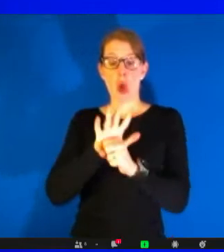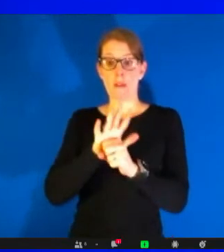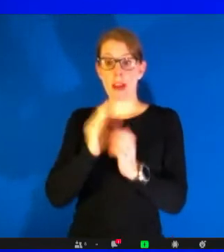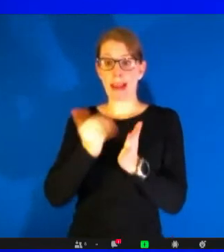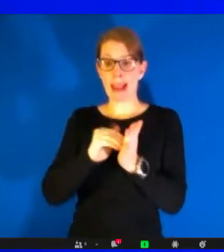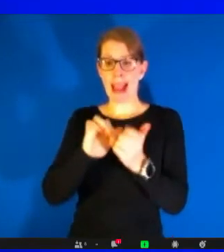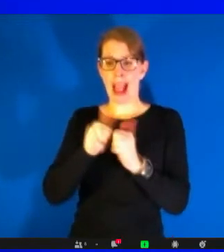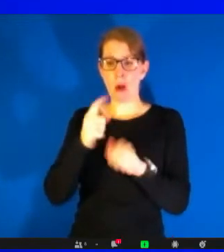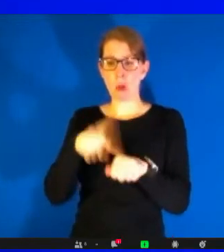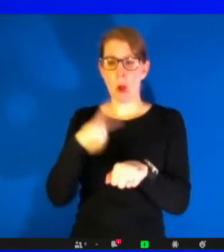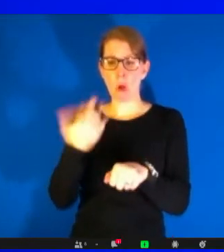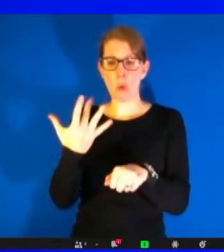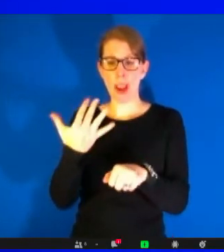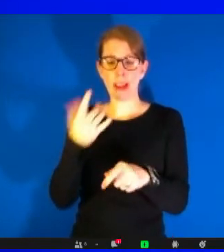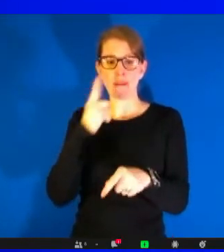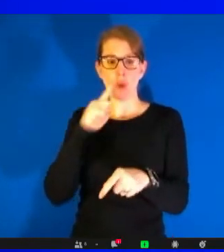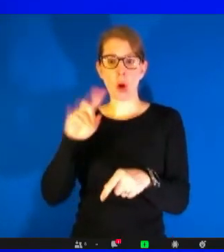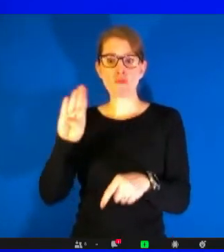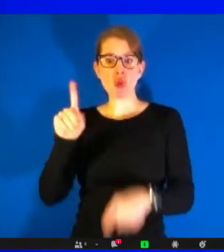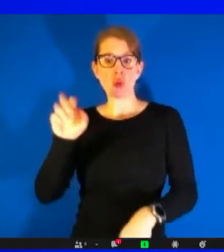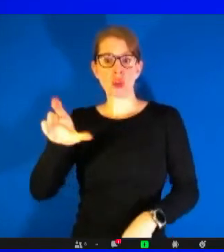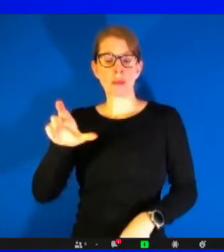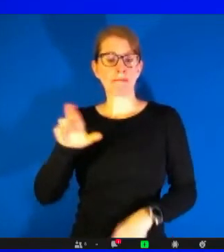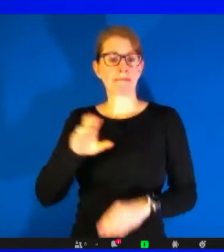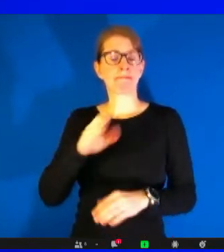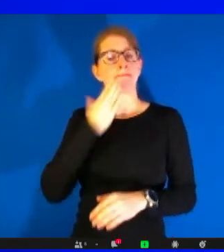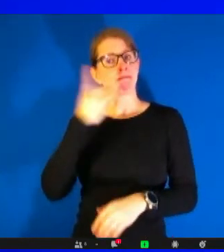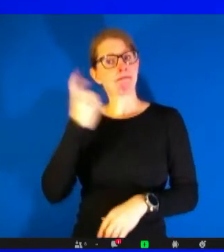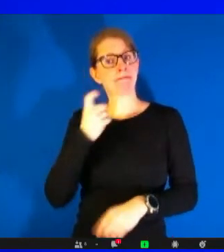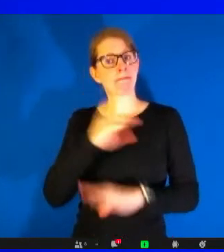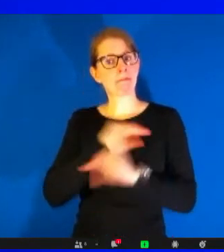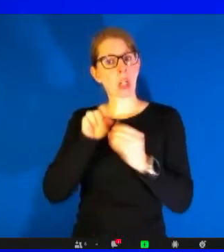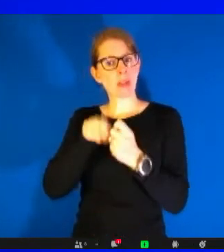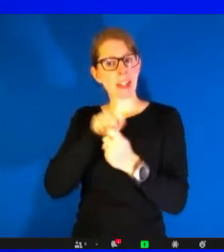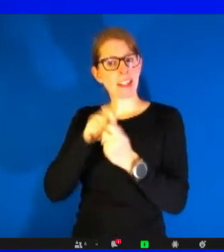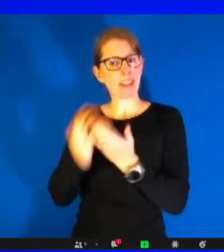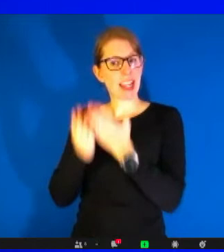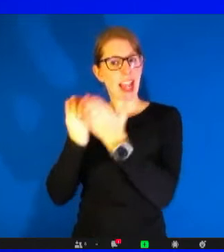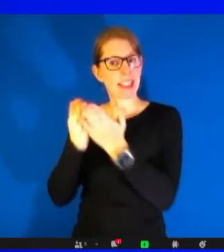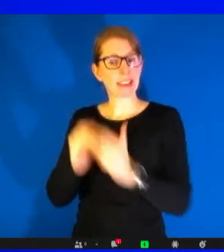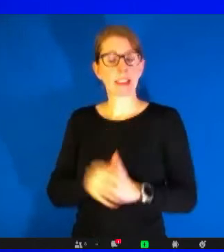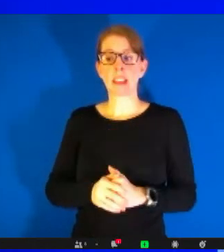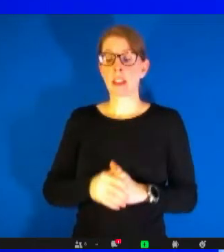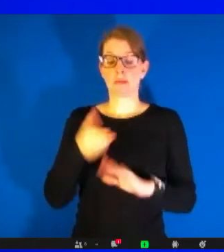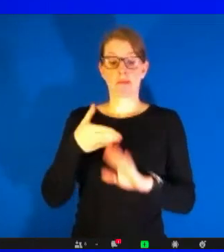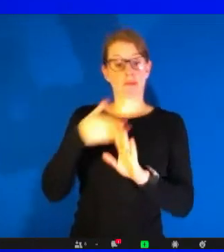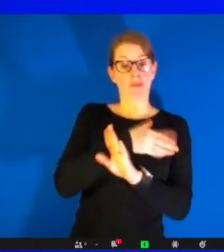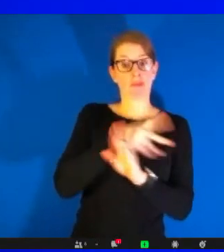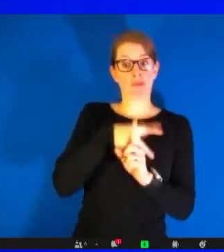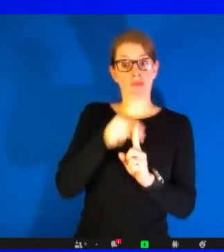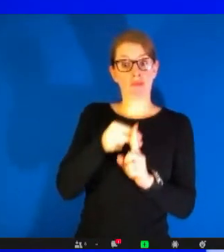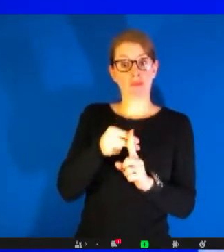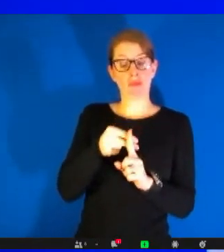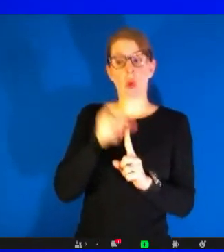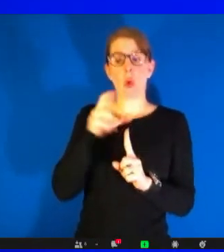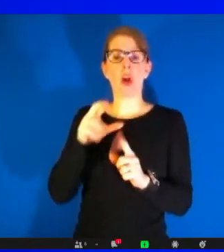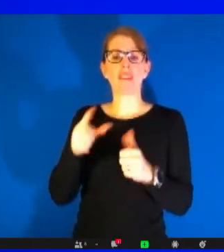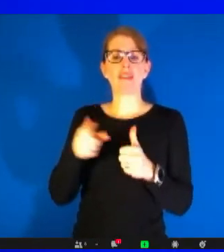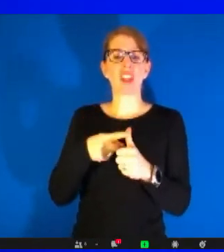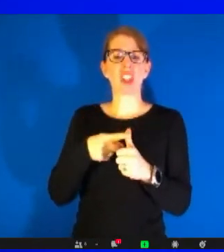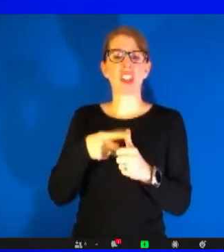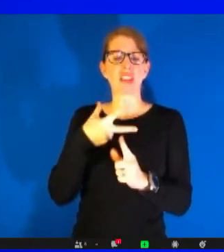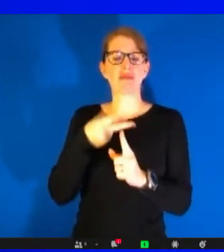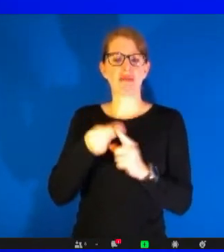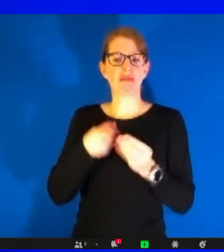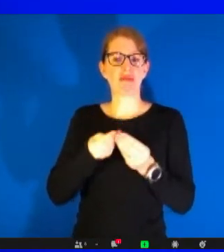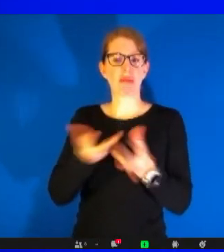is a very good question. I don't think there's any specific guidance. The original guidance prior to vaccine or when the vaccines were first rolled out is that